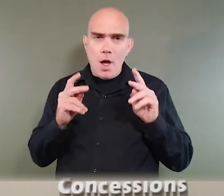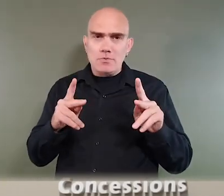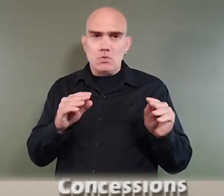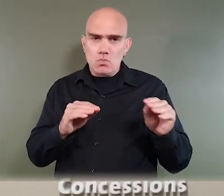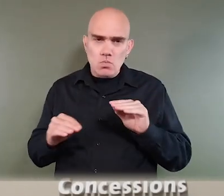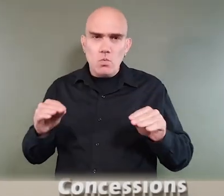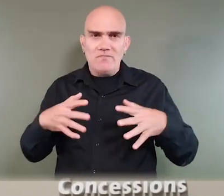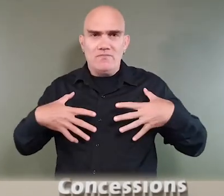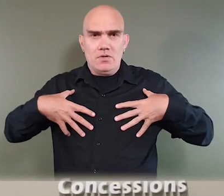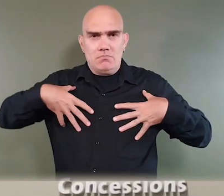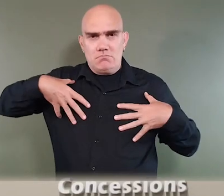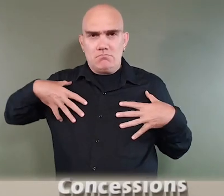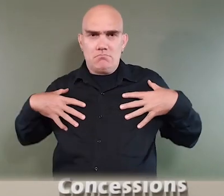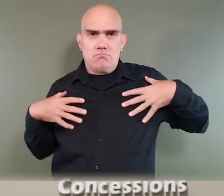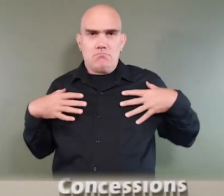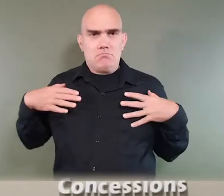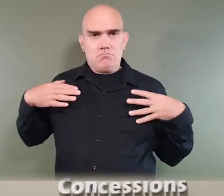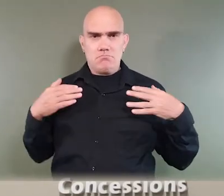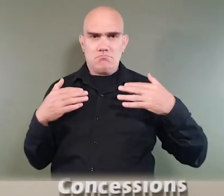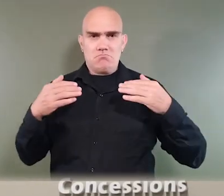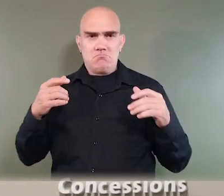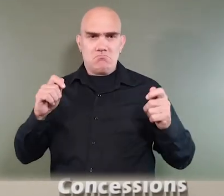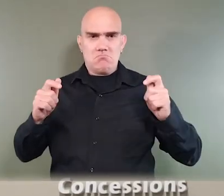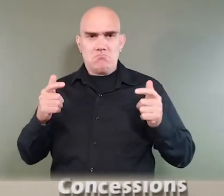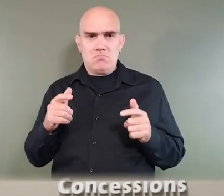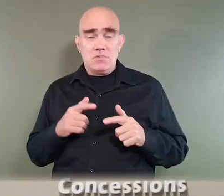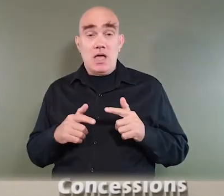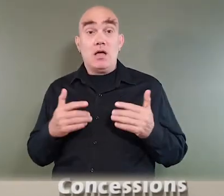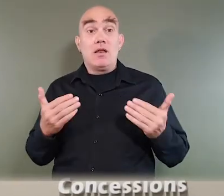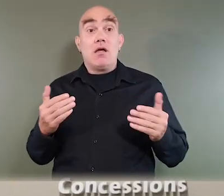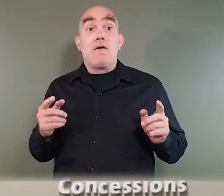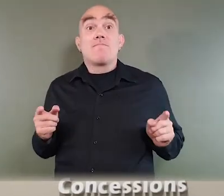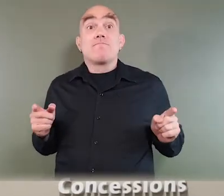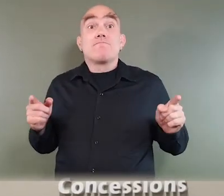move and then swim them forwards.